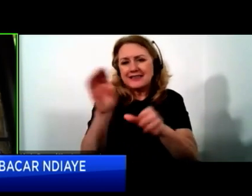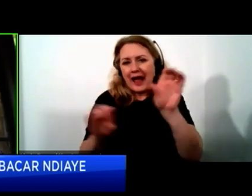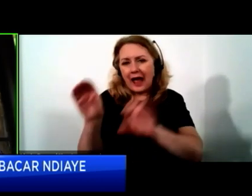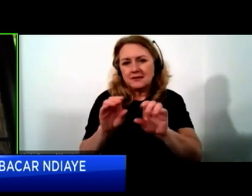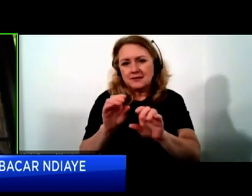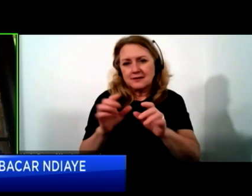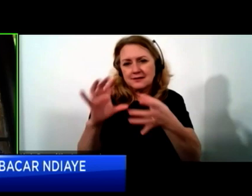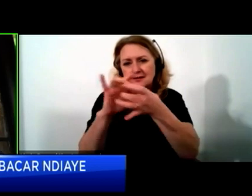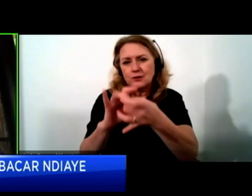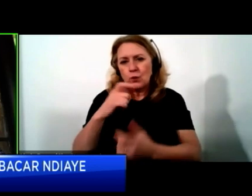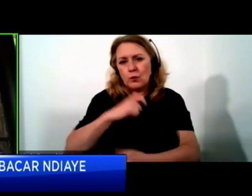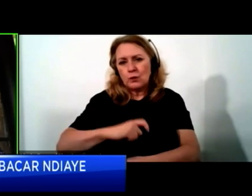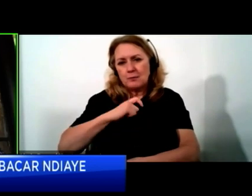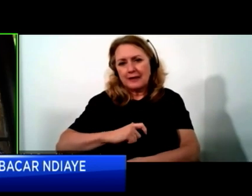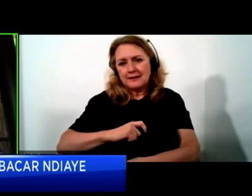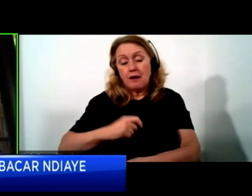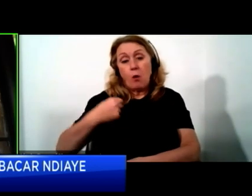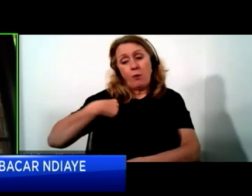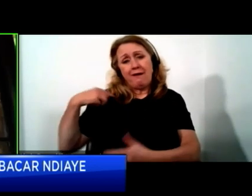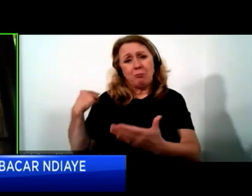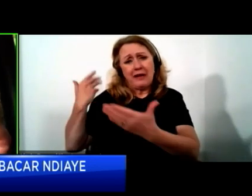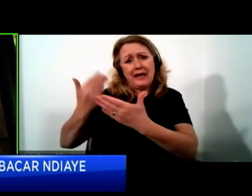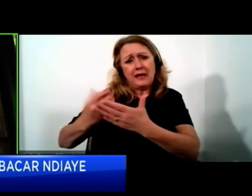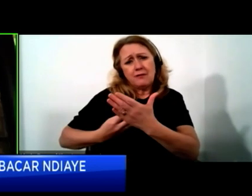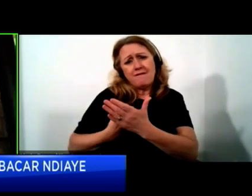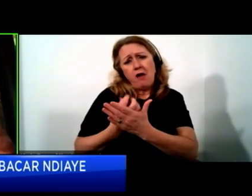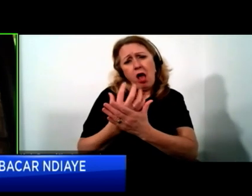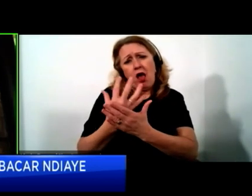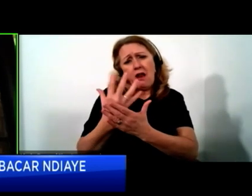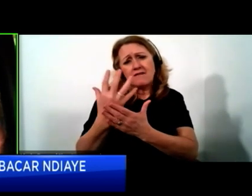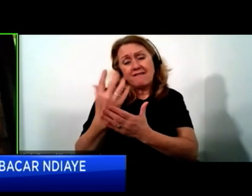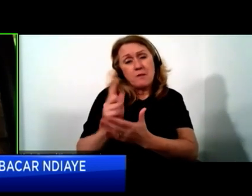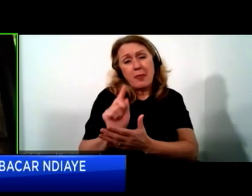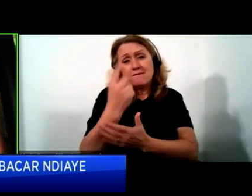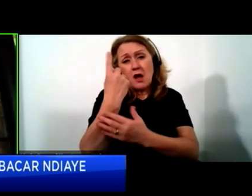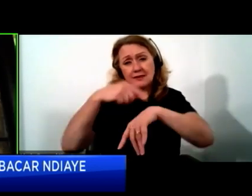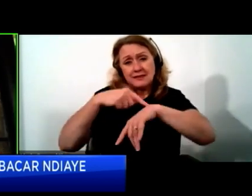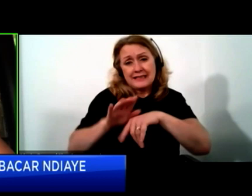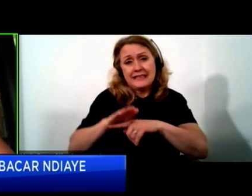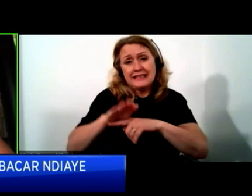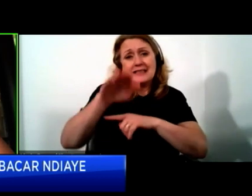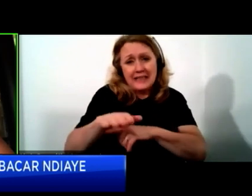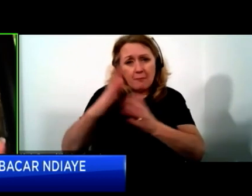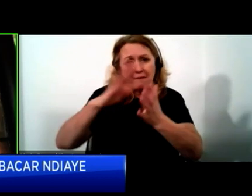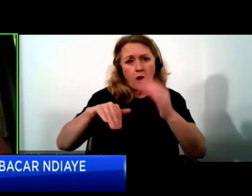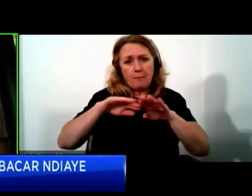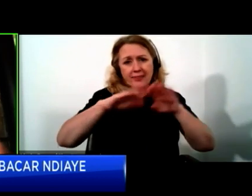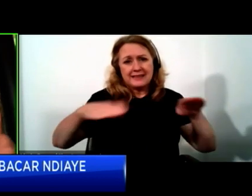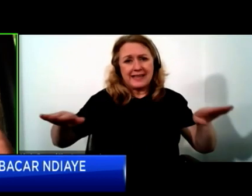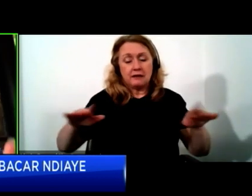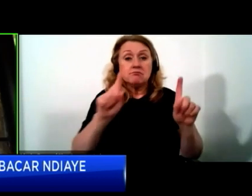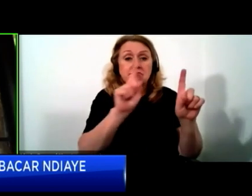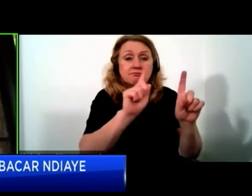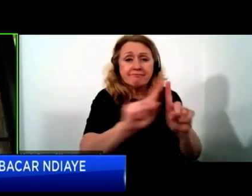humanity. We have been evolving since our first steps from the sea. Every tool